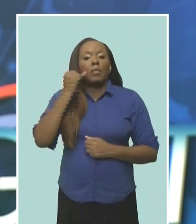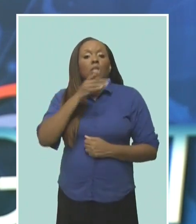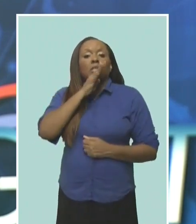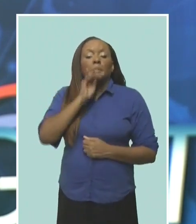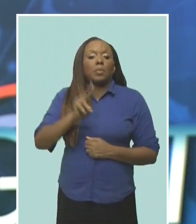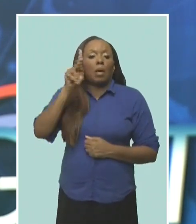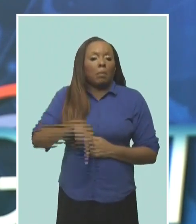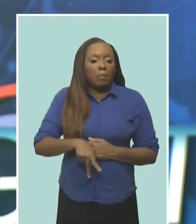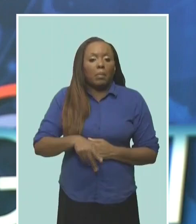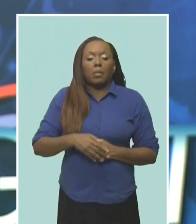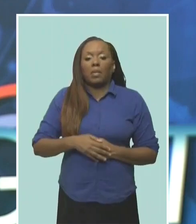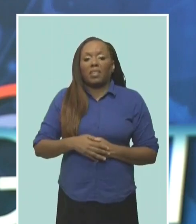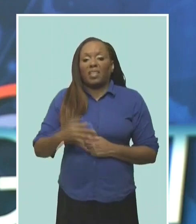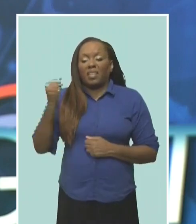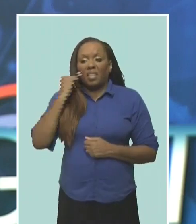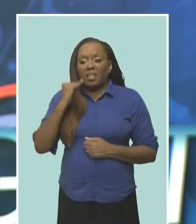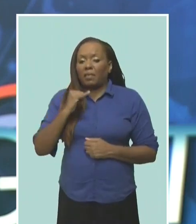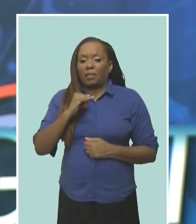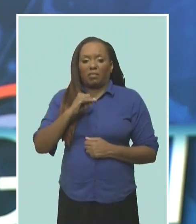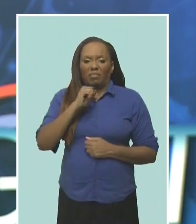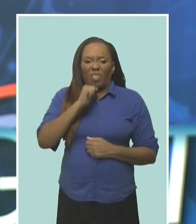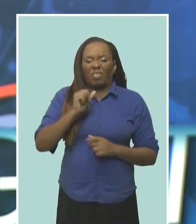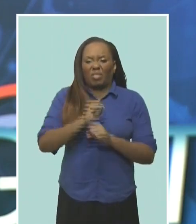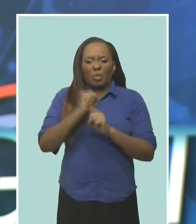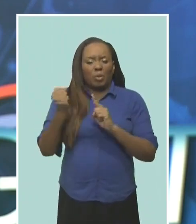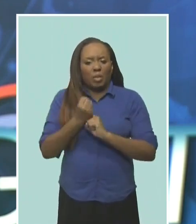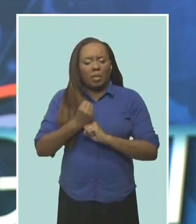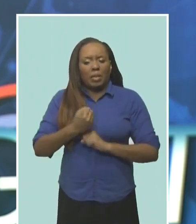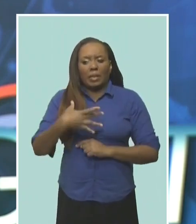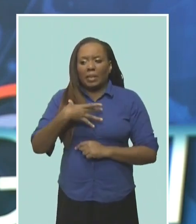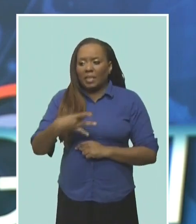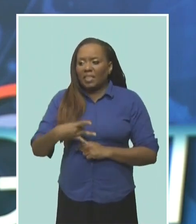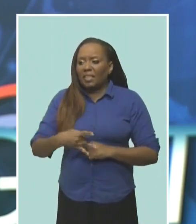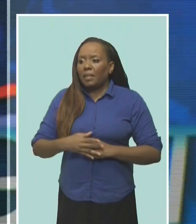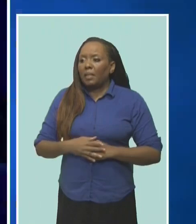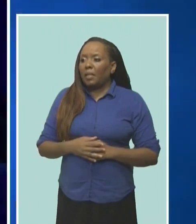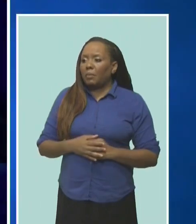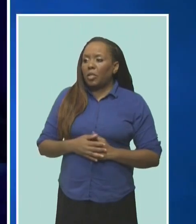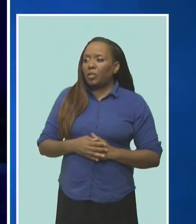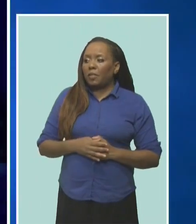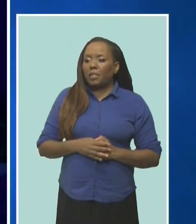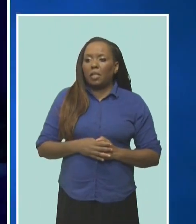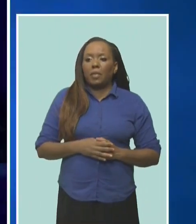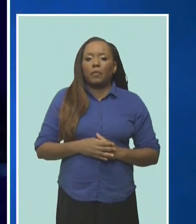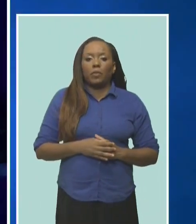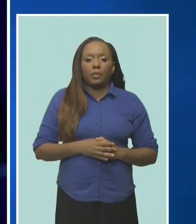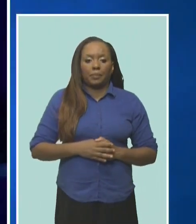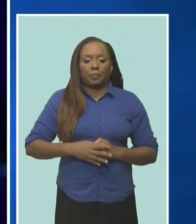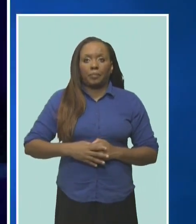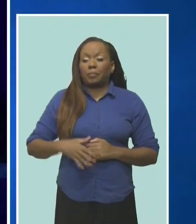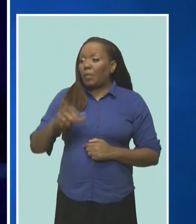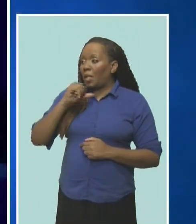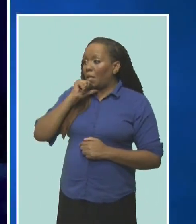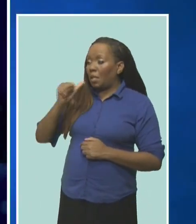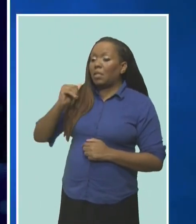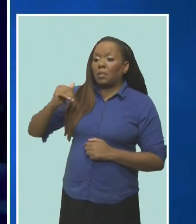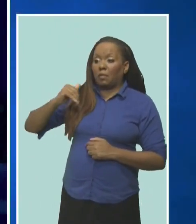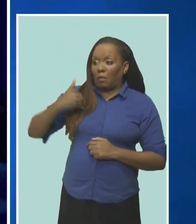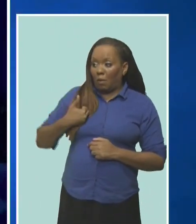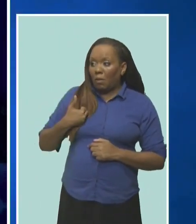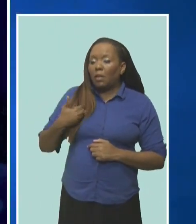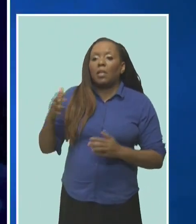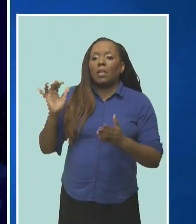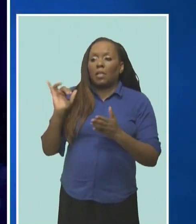about finding themselves caught in an unlawful arrangement. It was not their fault that they were subjected to